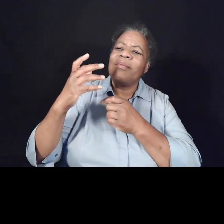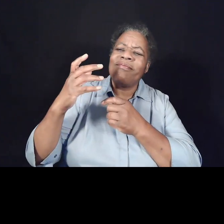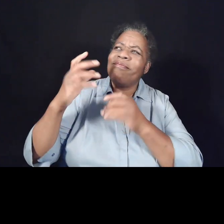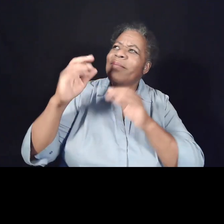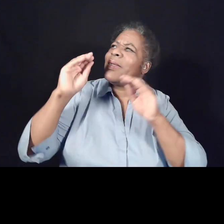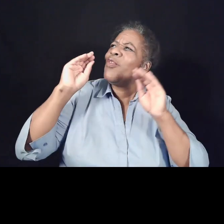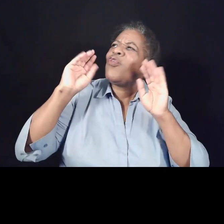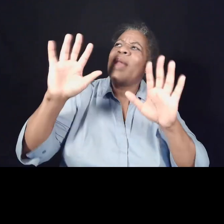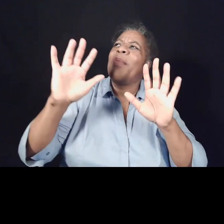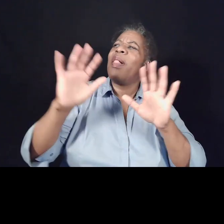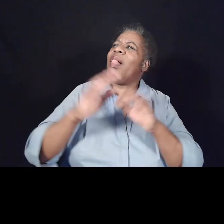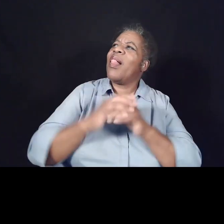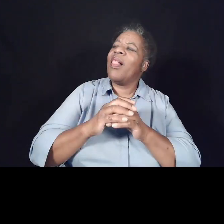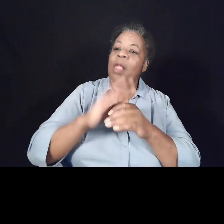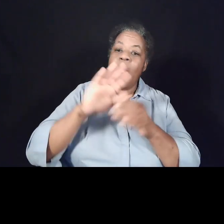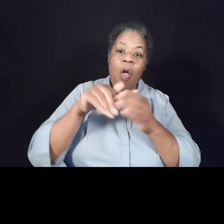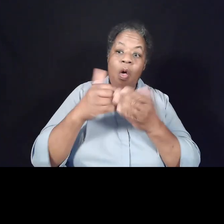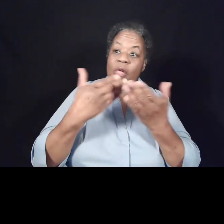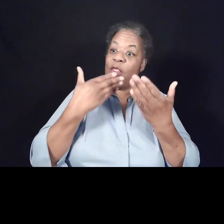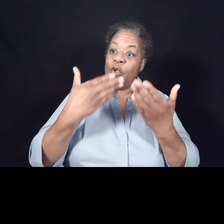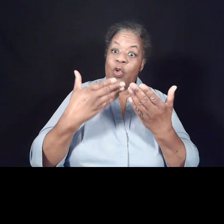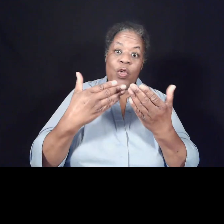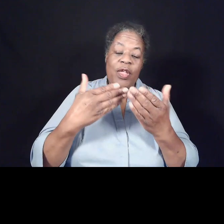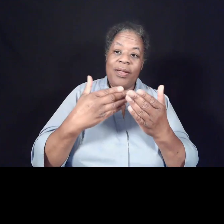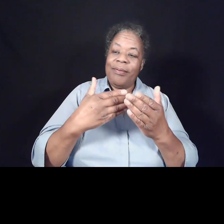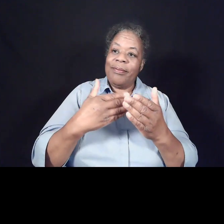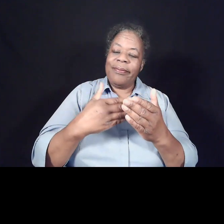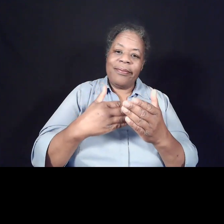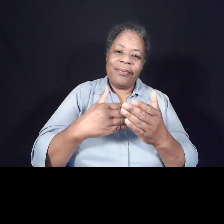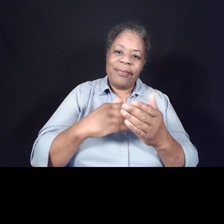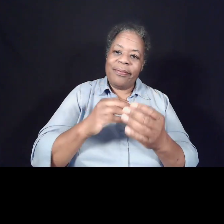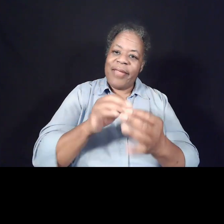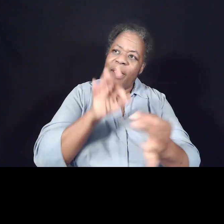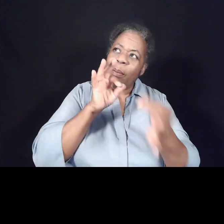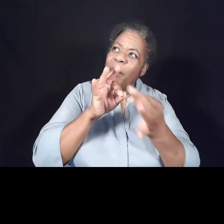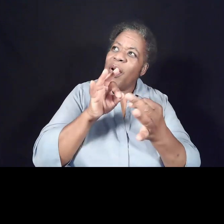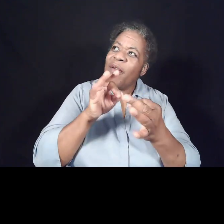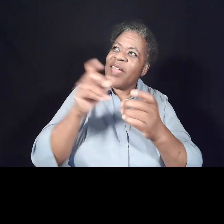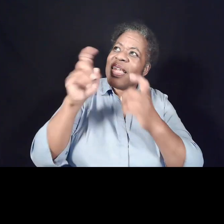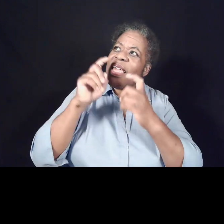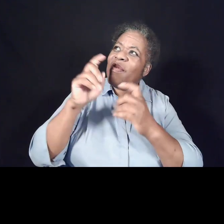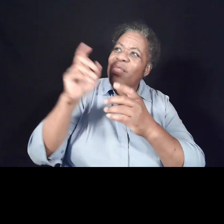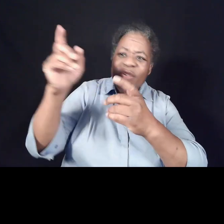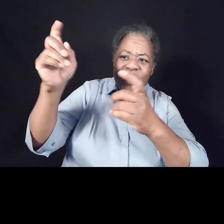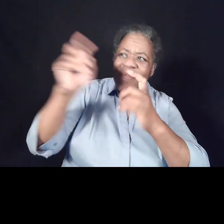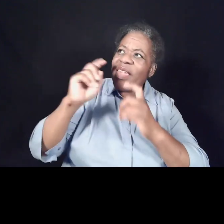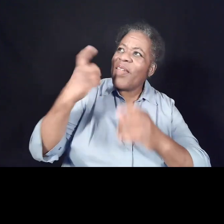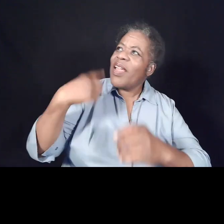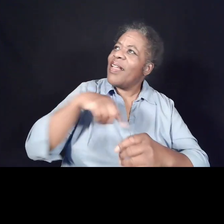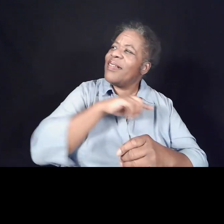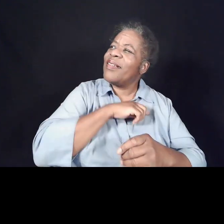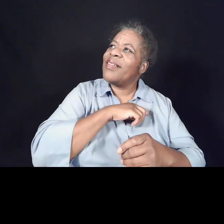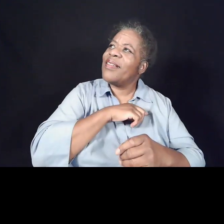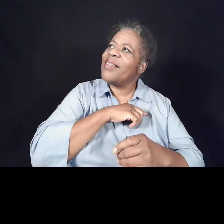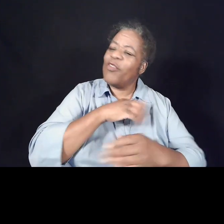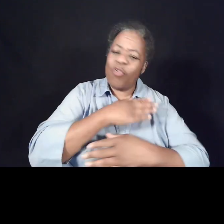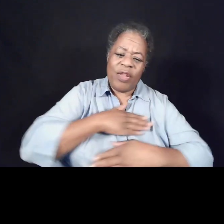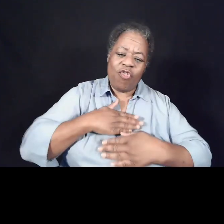and for all the good and perfect gifts you've given us to enjoy and steward in relationship with you.